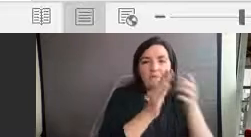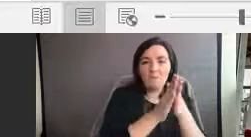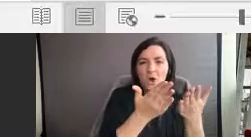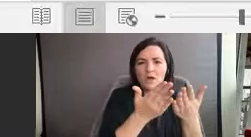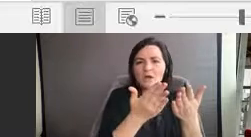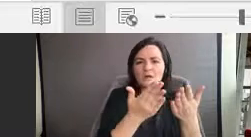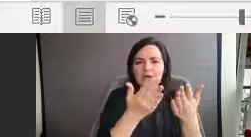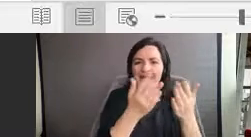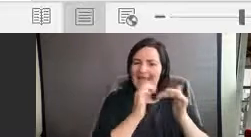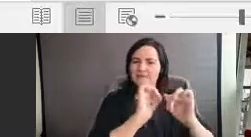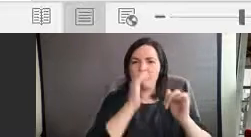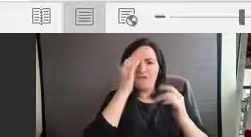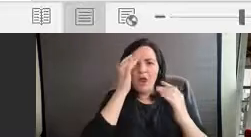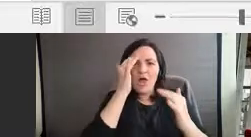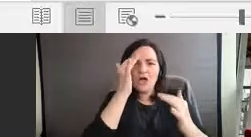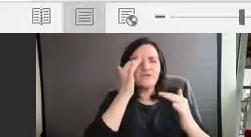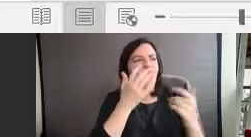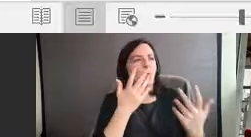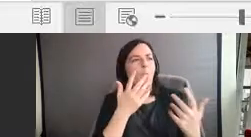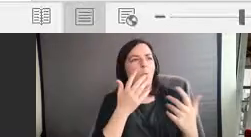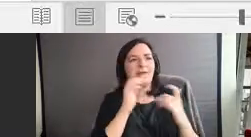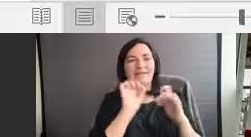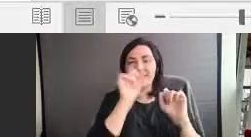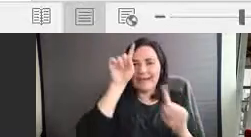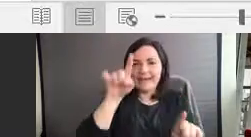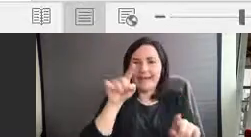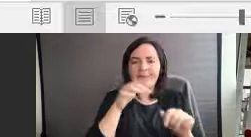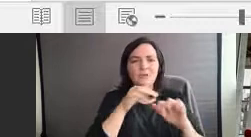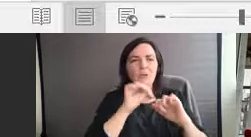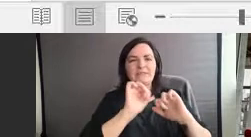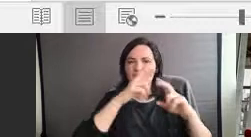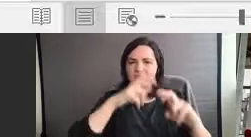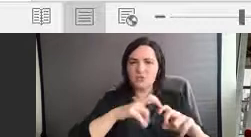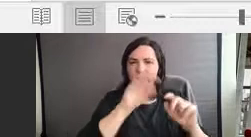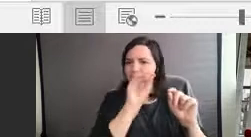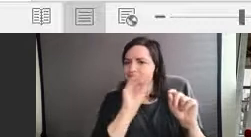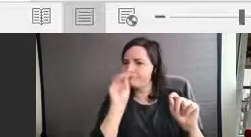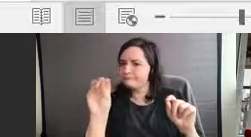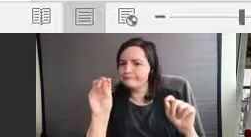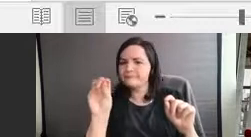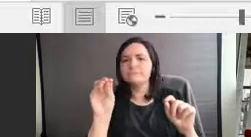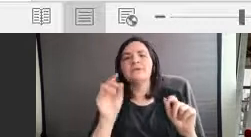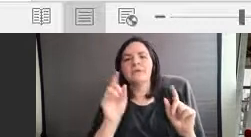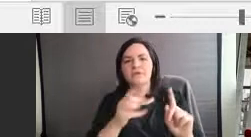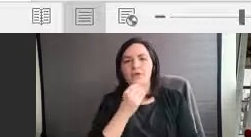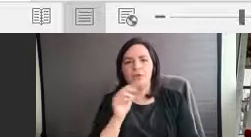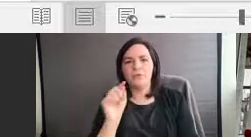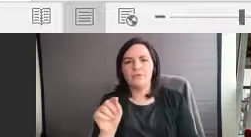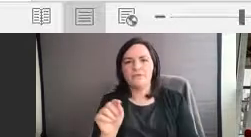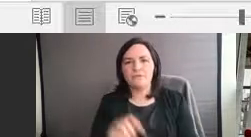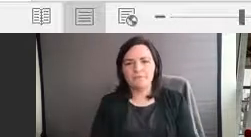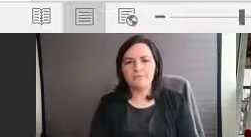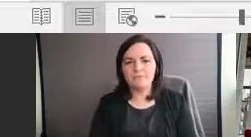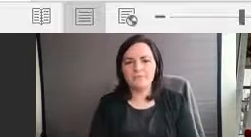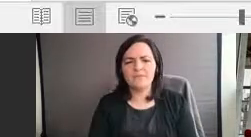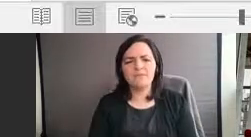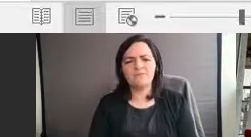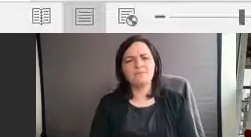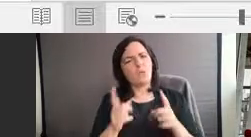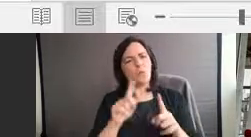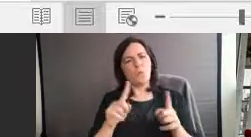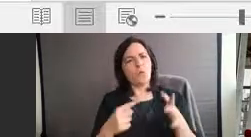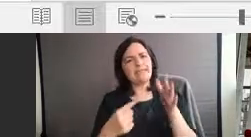the philosophy that you're going to take from text number 1? You put that in here. What's the kind of key points that you want to